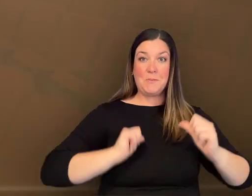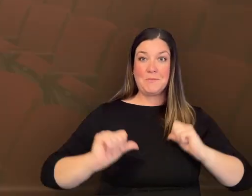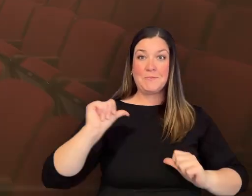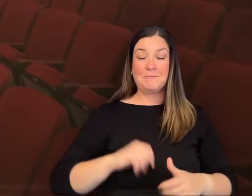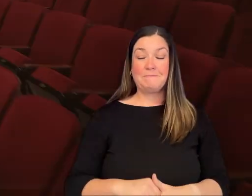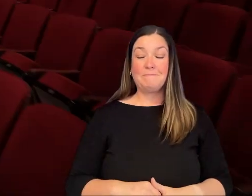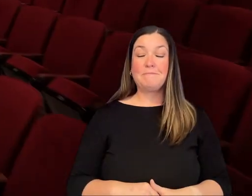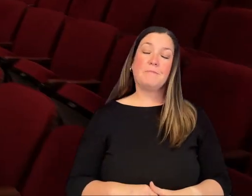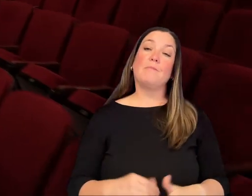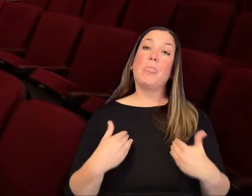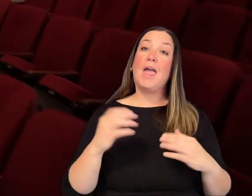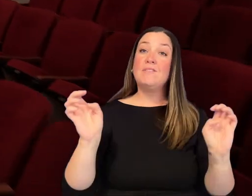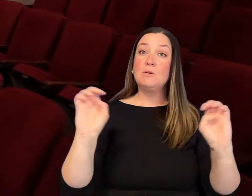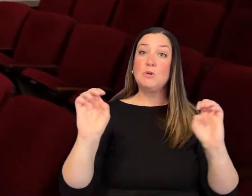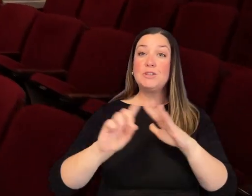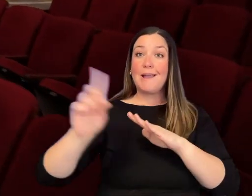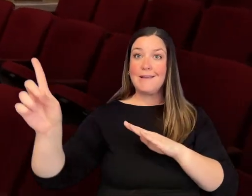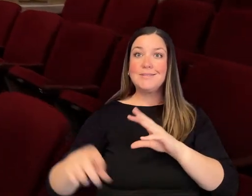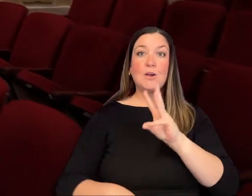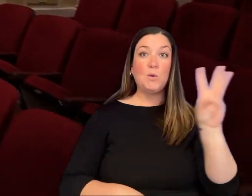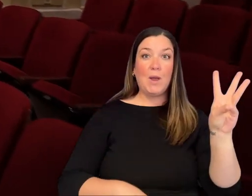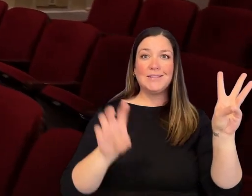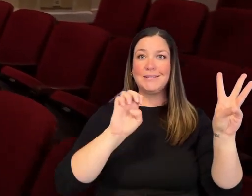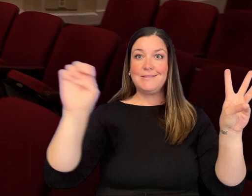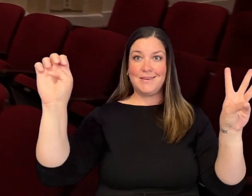performances. There are emergency exits on the